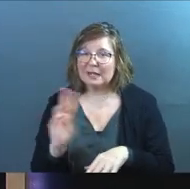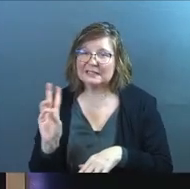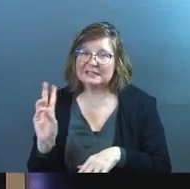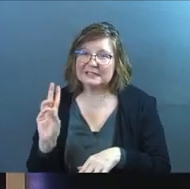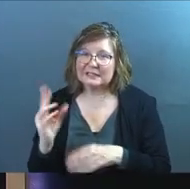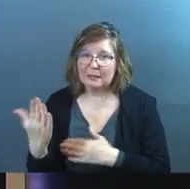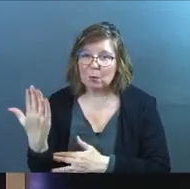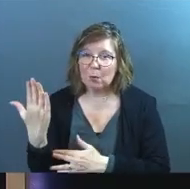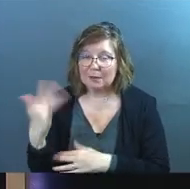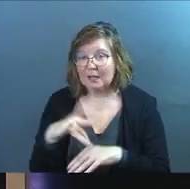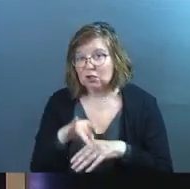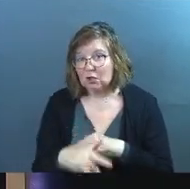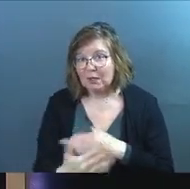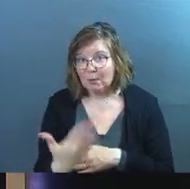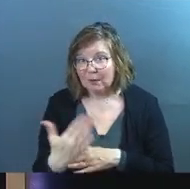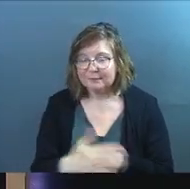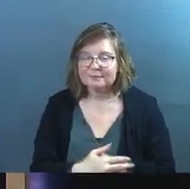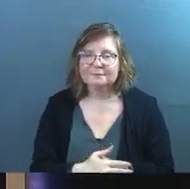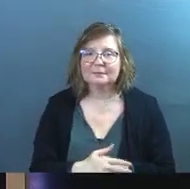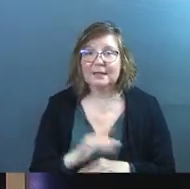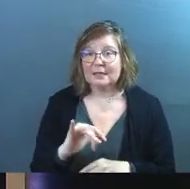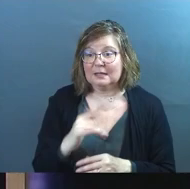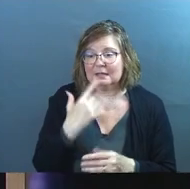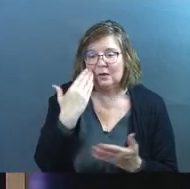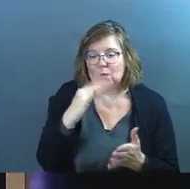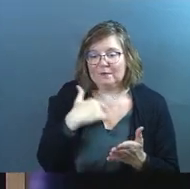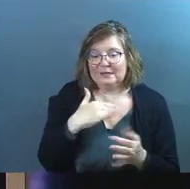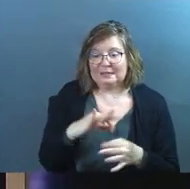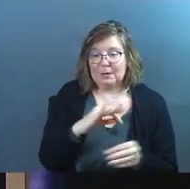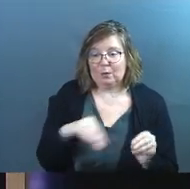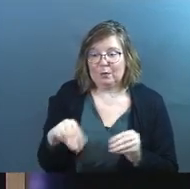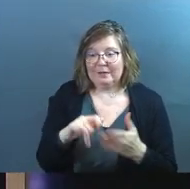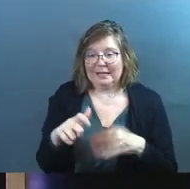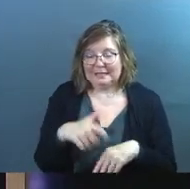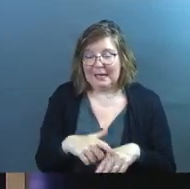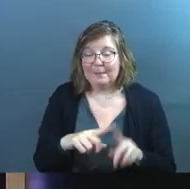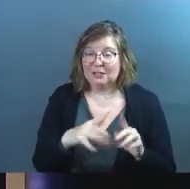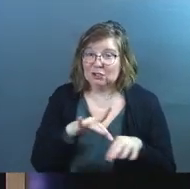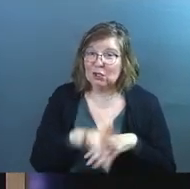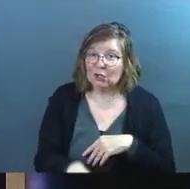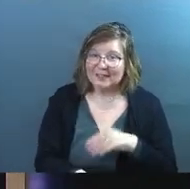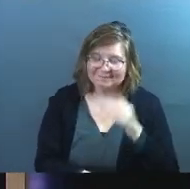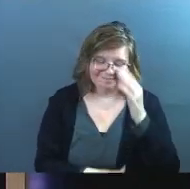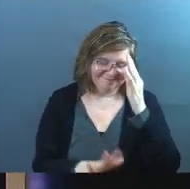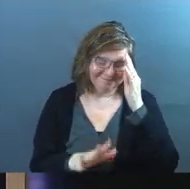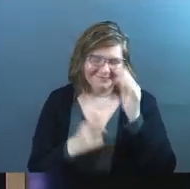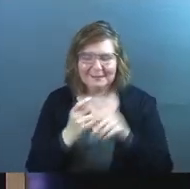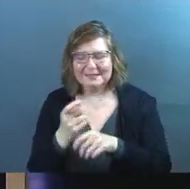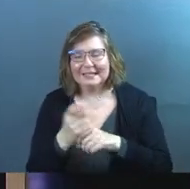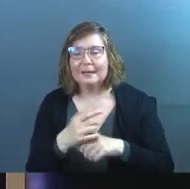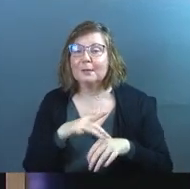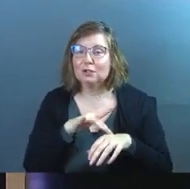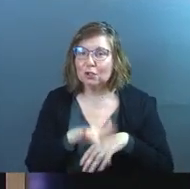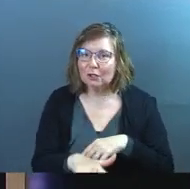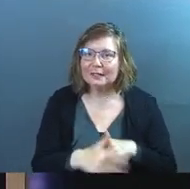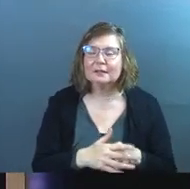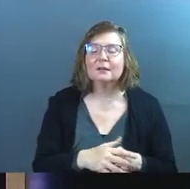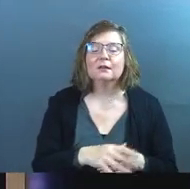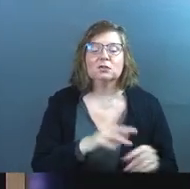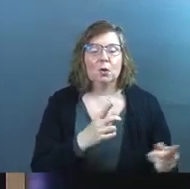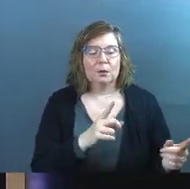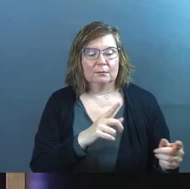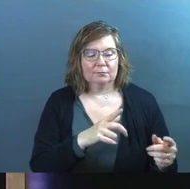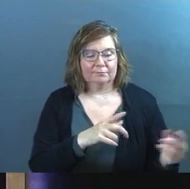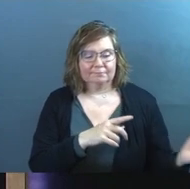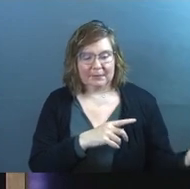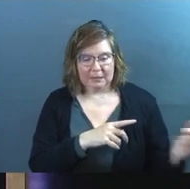a.m. That's an early morning, guys. Okay. That is, I mean, I don't even know if the spirit is moving around then, but it's early. No, just kidding. But it's early, early, early. And so he gets